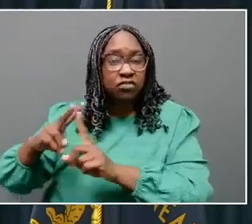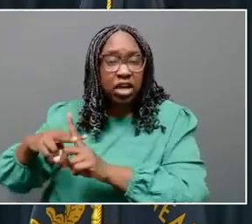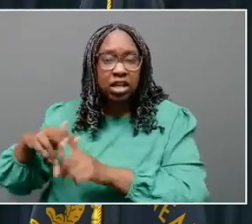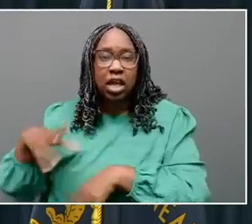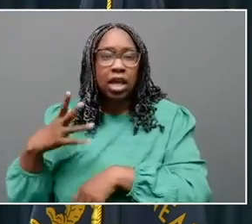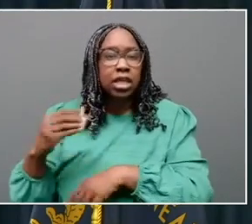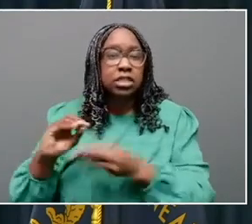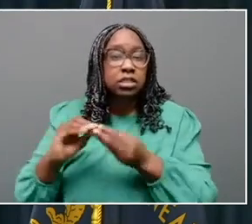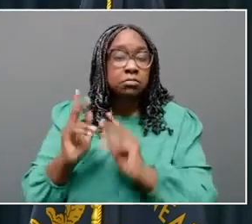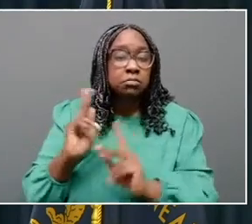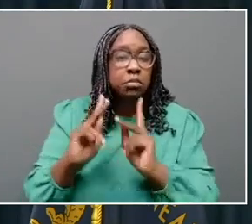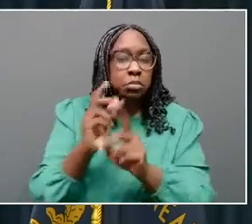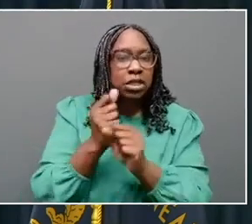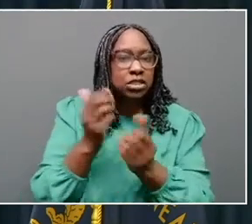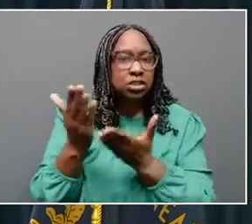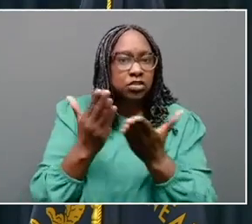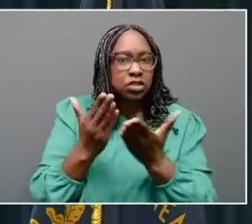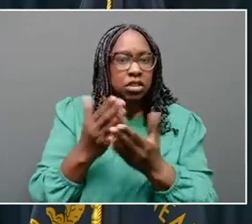of